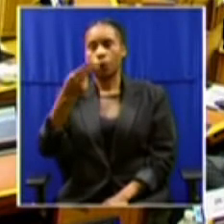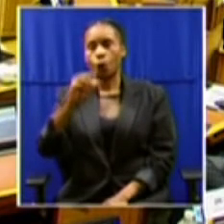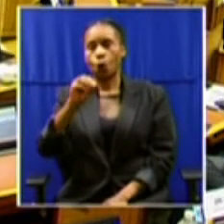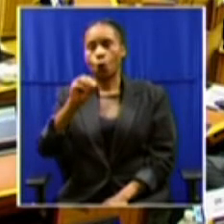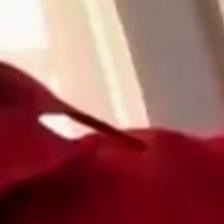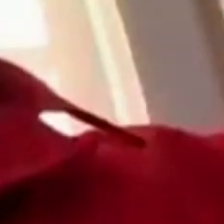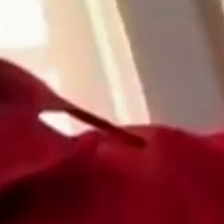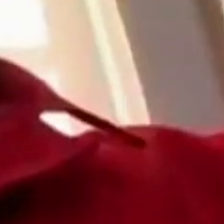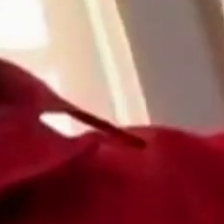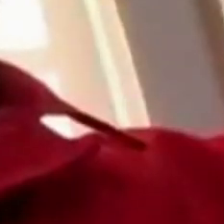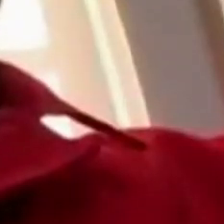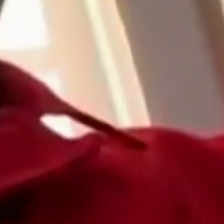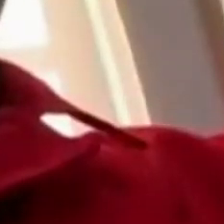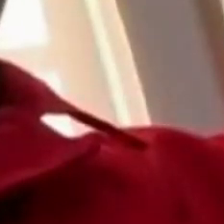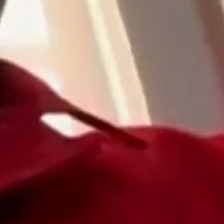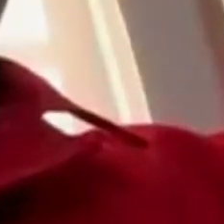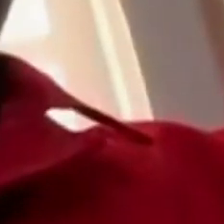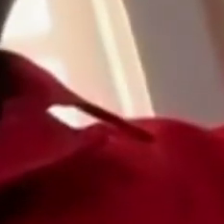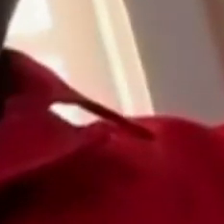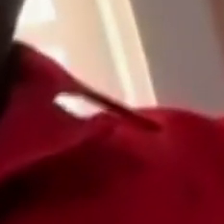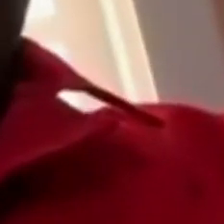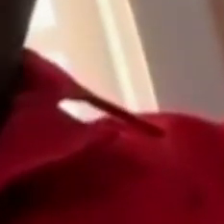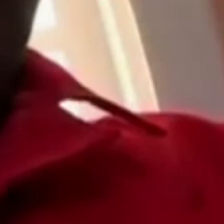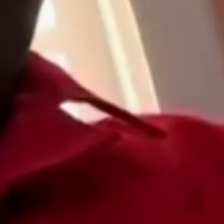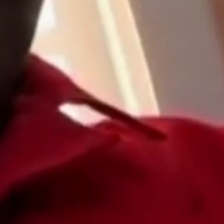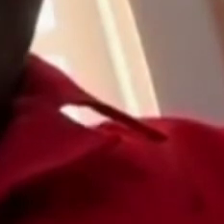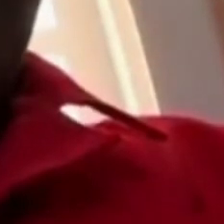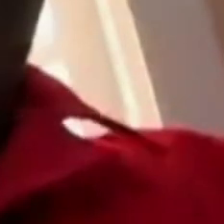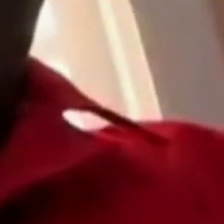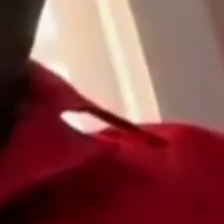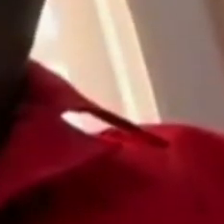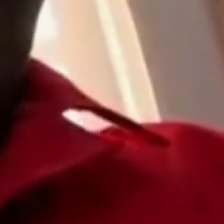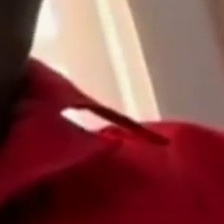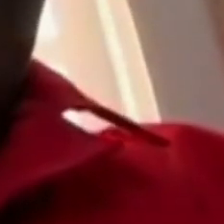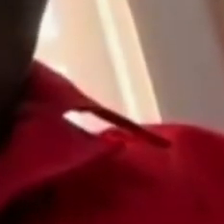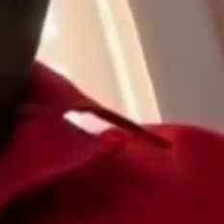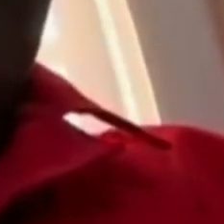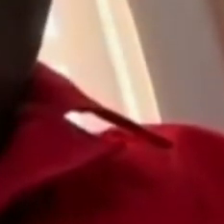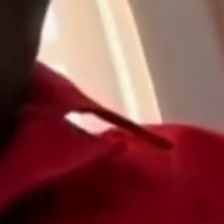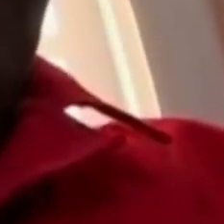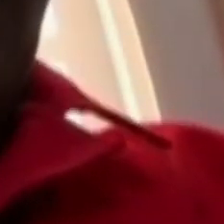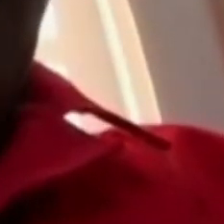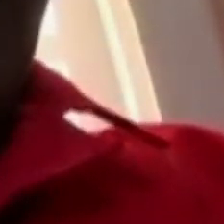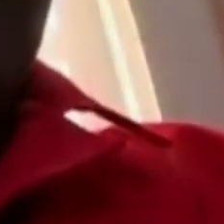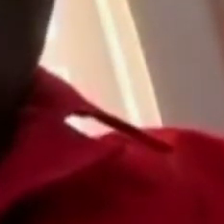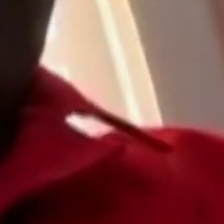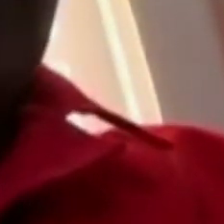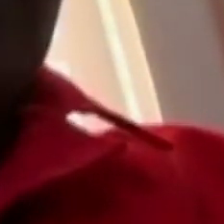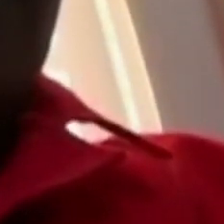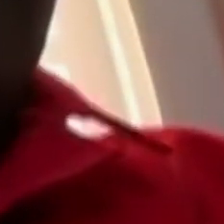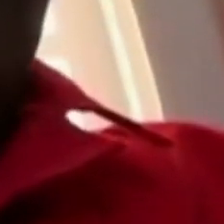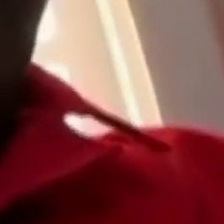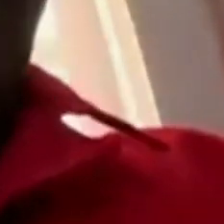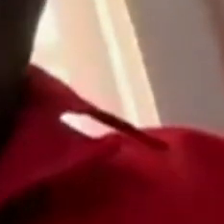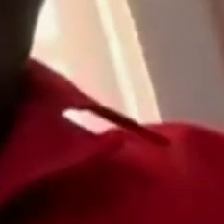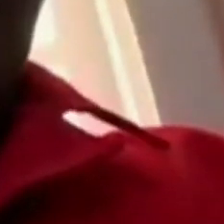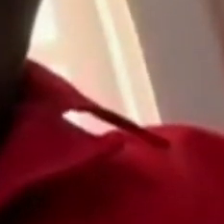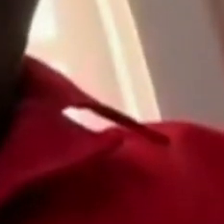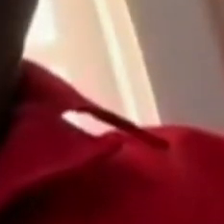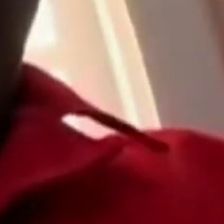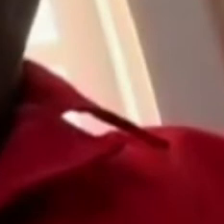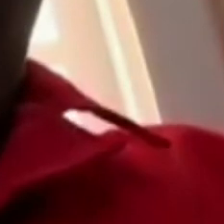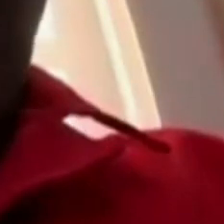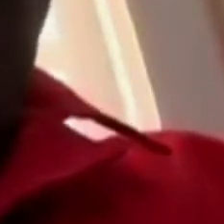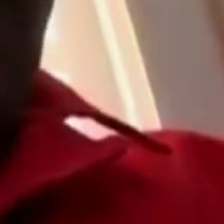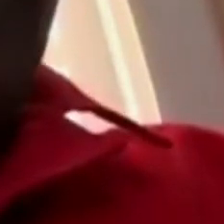Thanks, Chair. Chair, the ruling party continues to treat state resources as if they are party